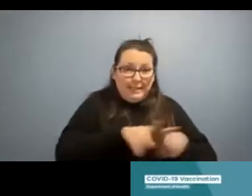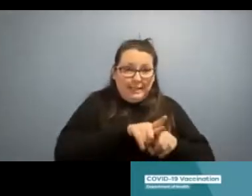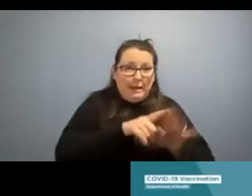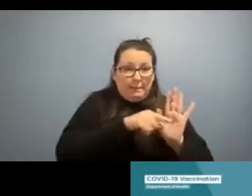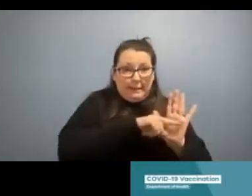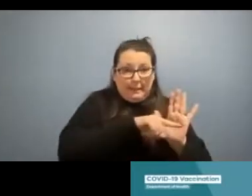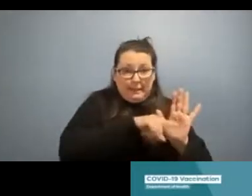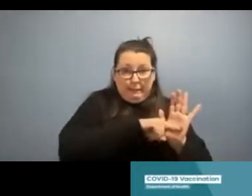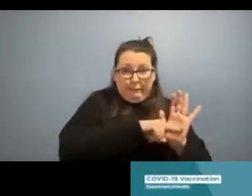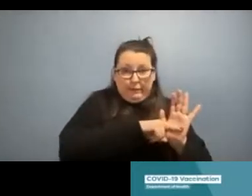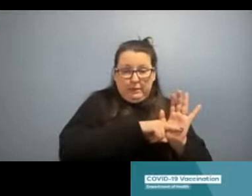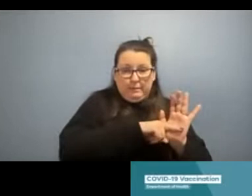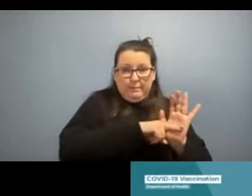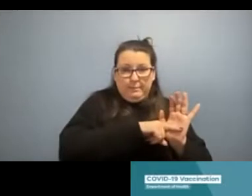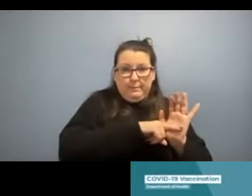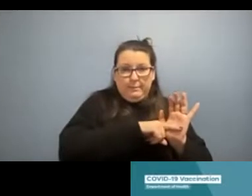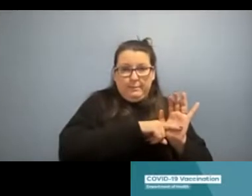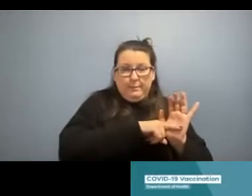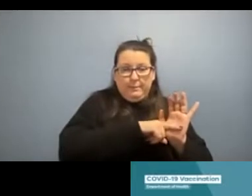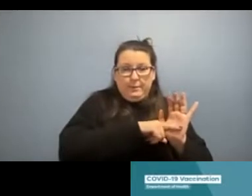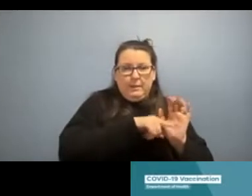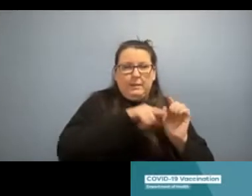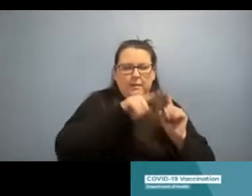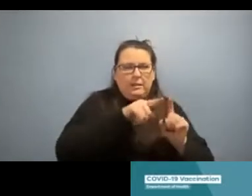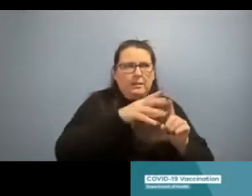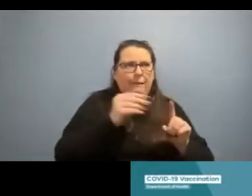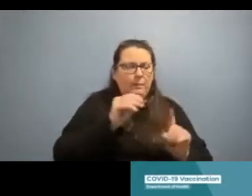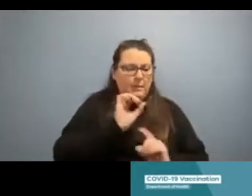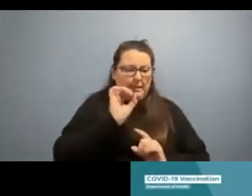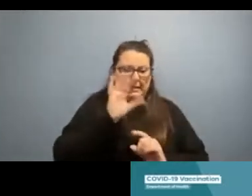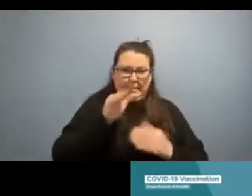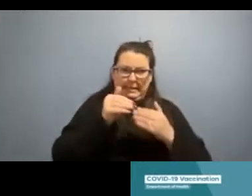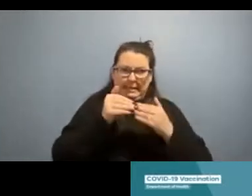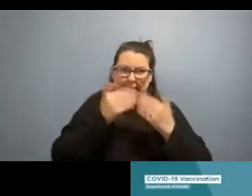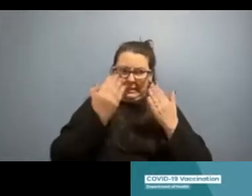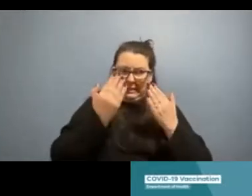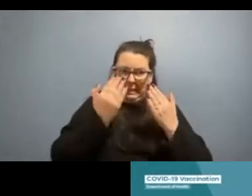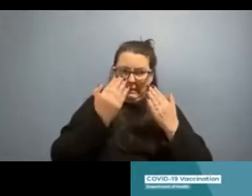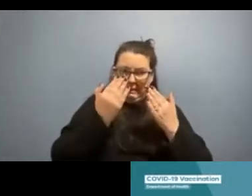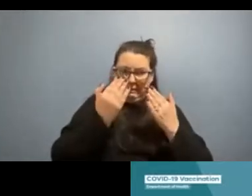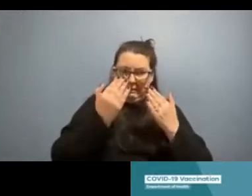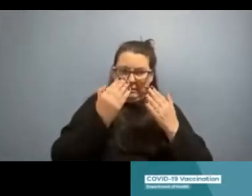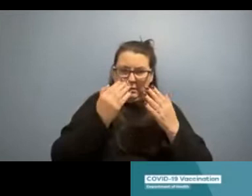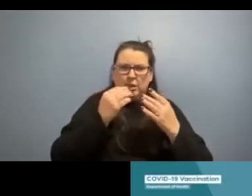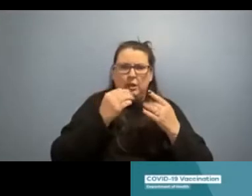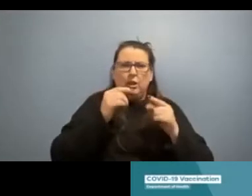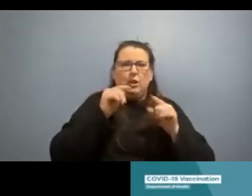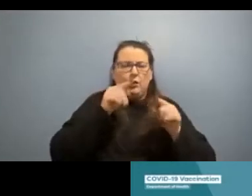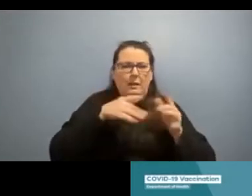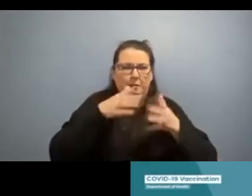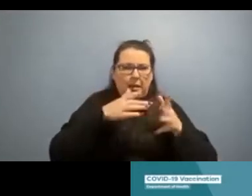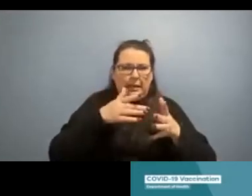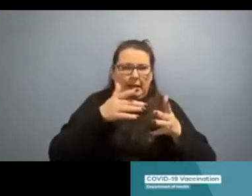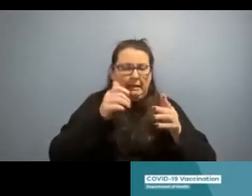It's been 10 days. Do they still need to continue on the 14 days in